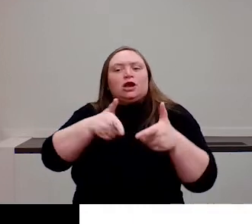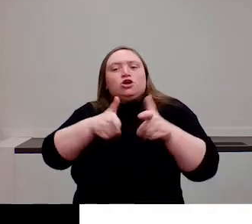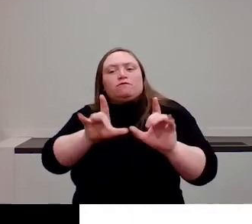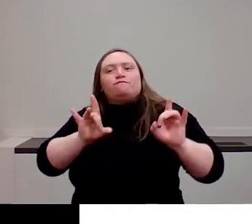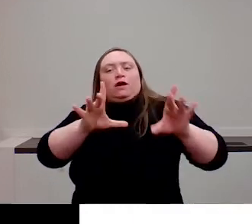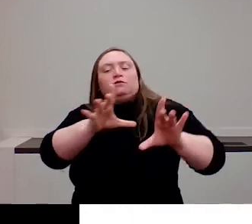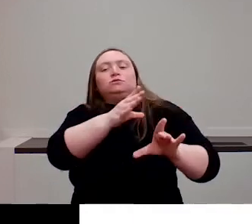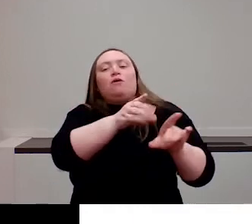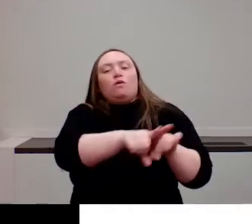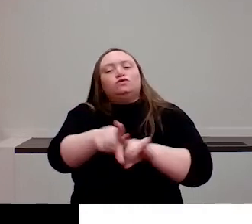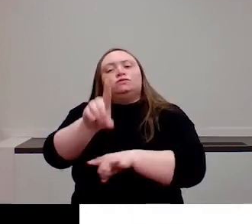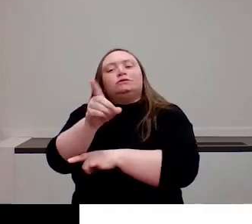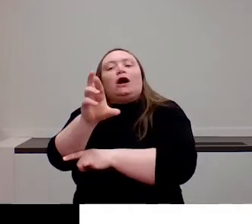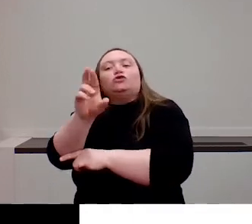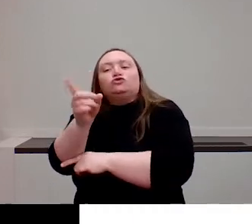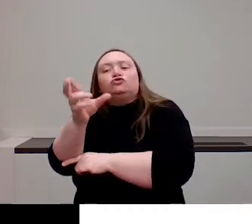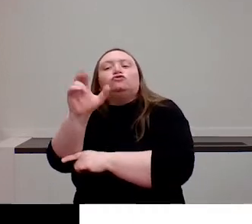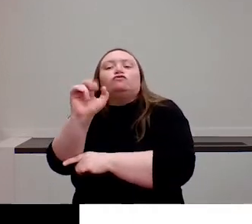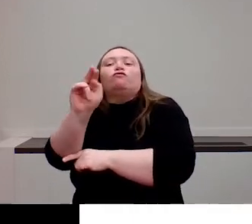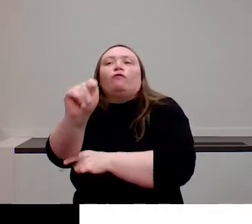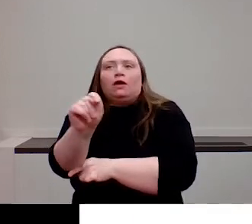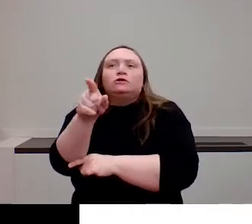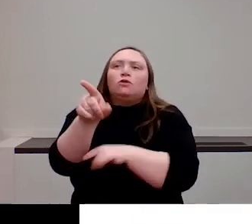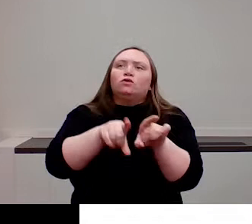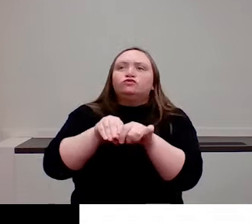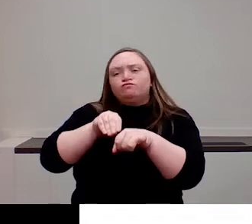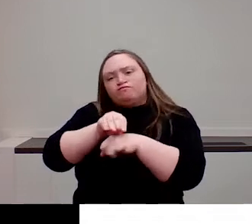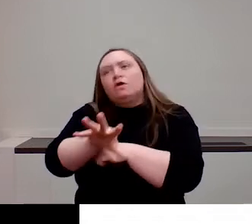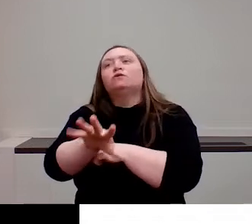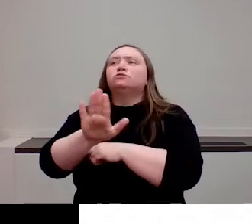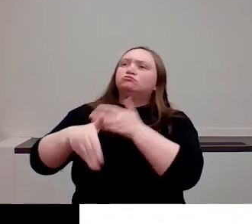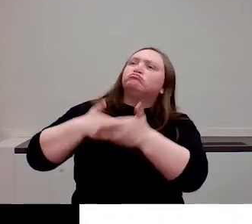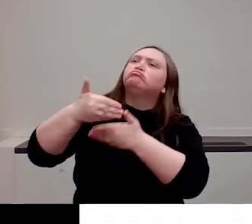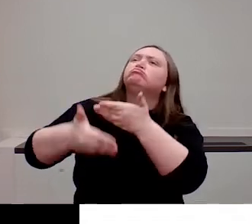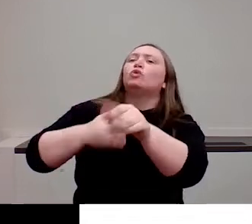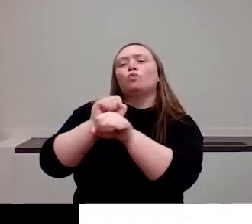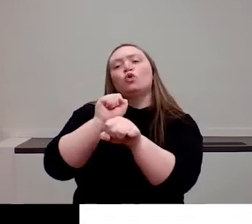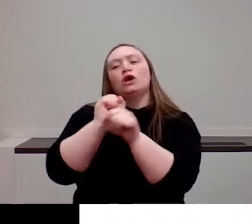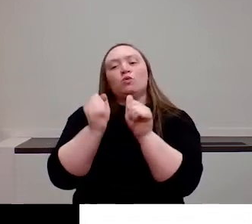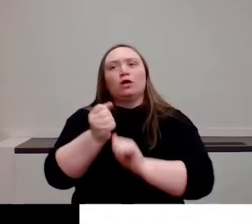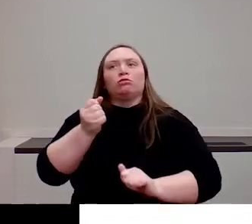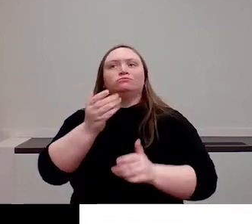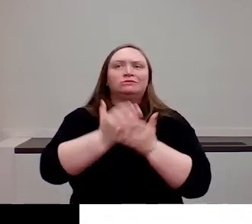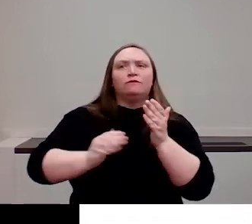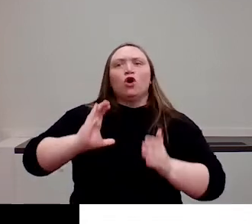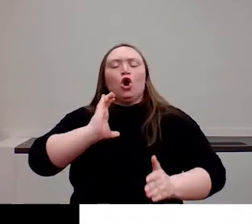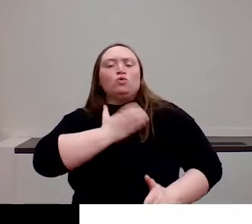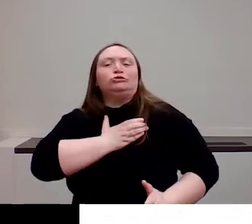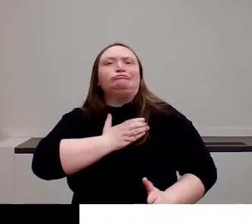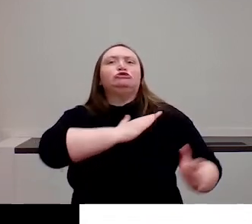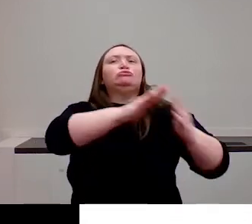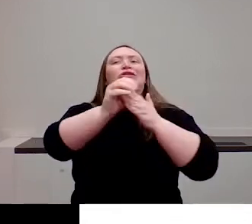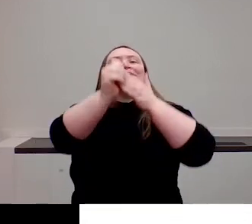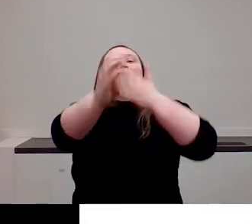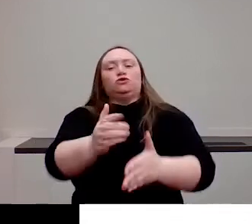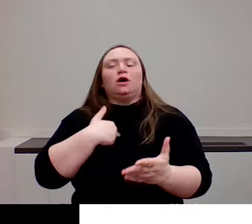Dr. Durant is really being very effective with his process of working with some of our community leaders. So I'm very proud to